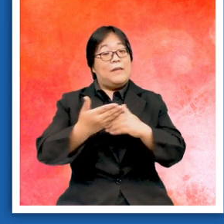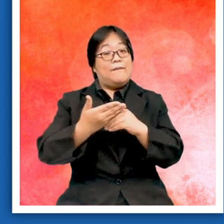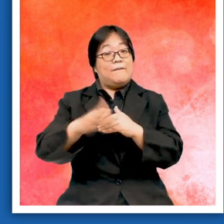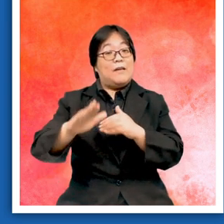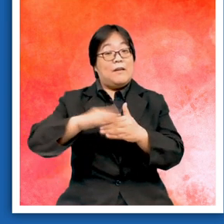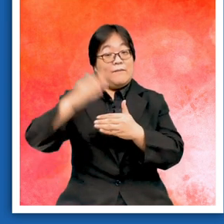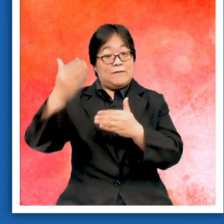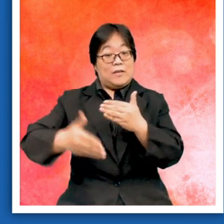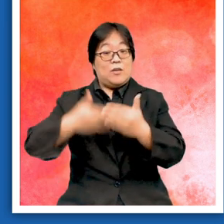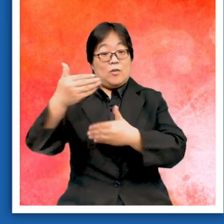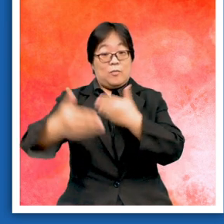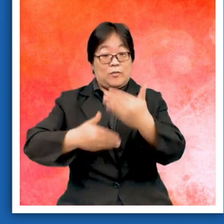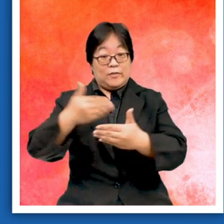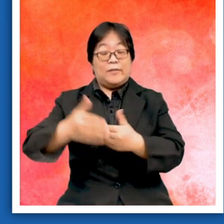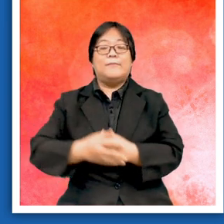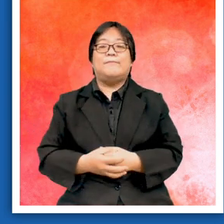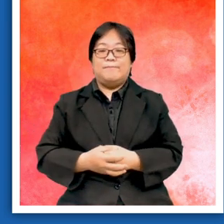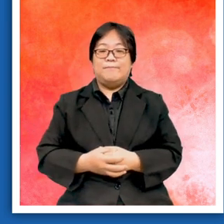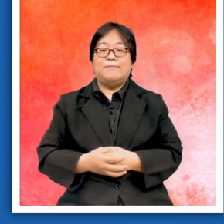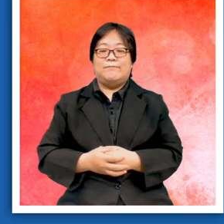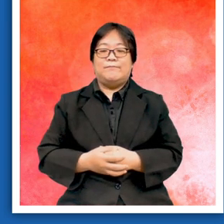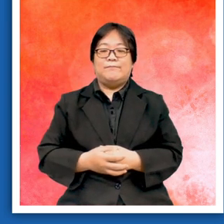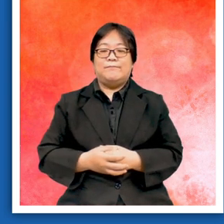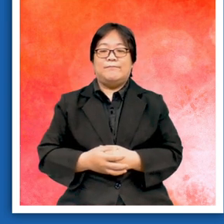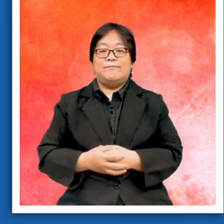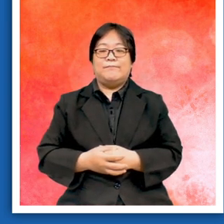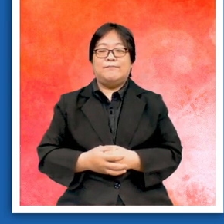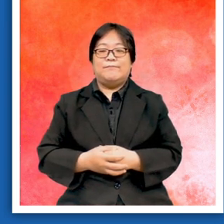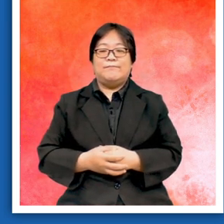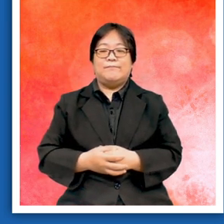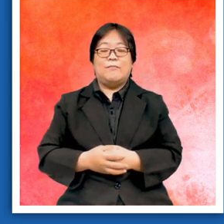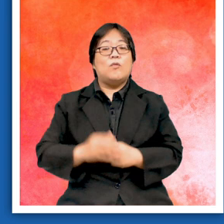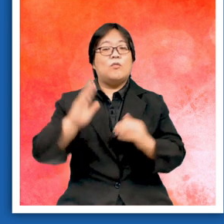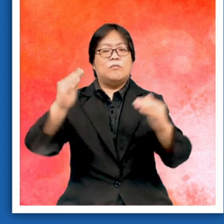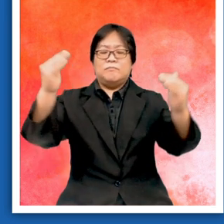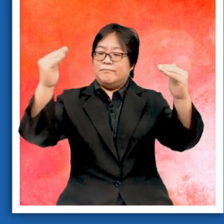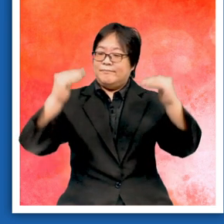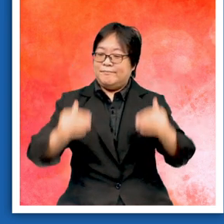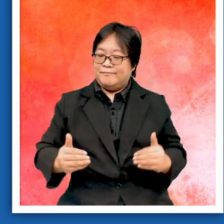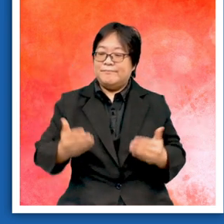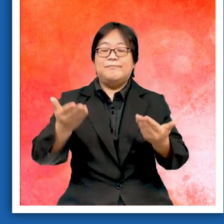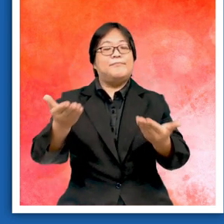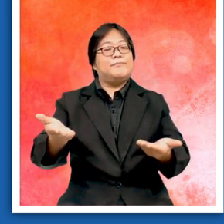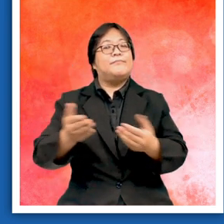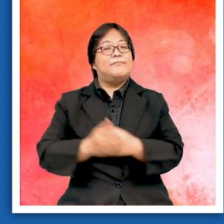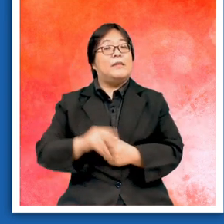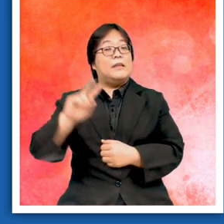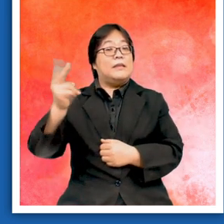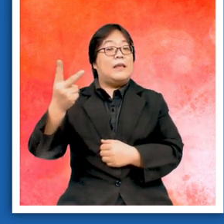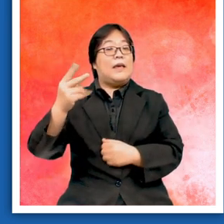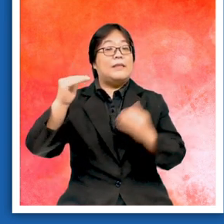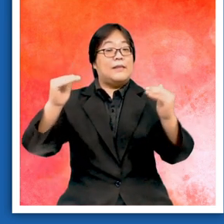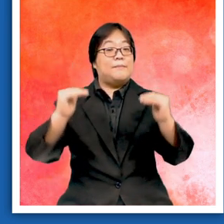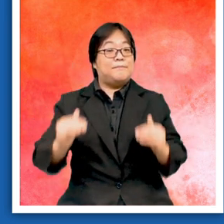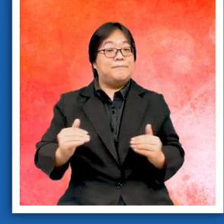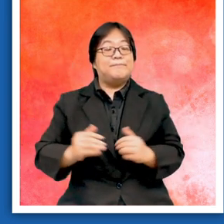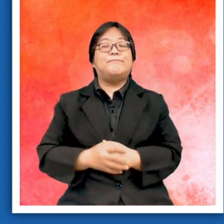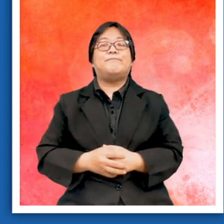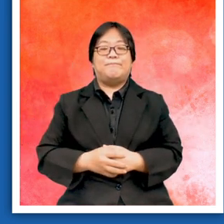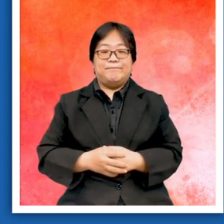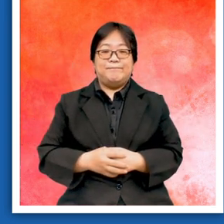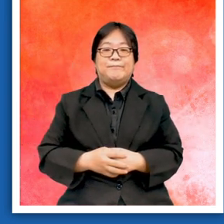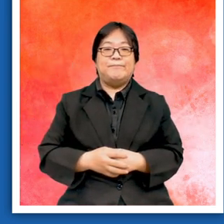After finishing this process, then you will go to this second step,